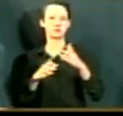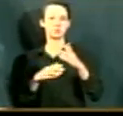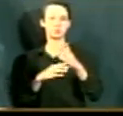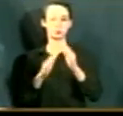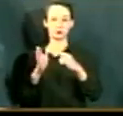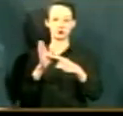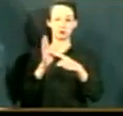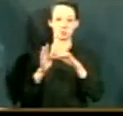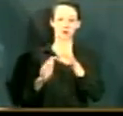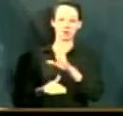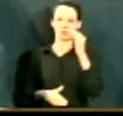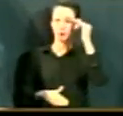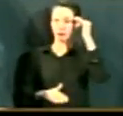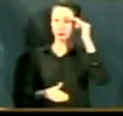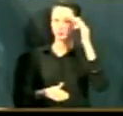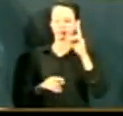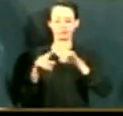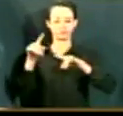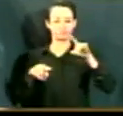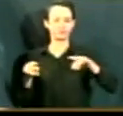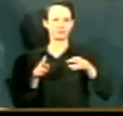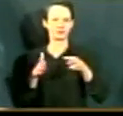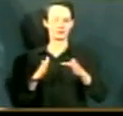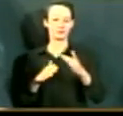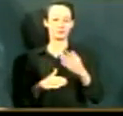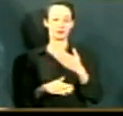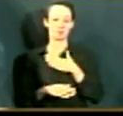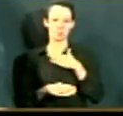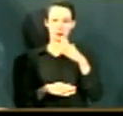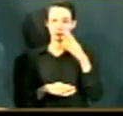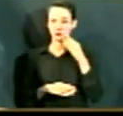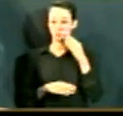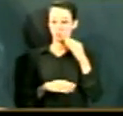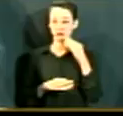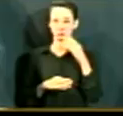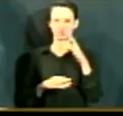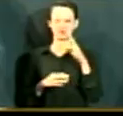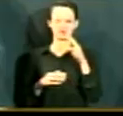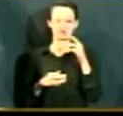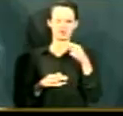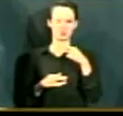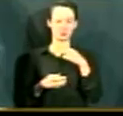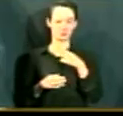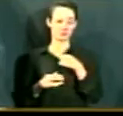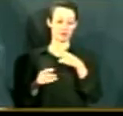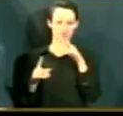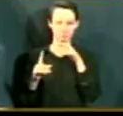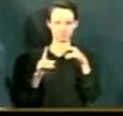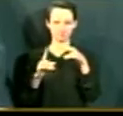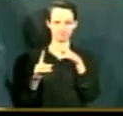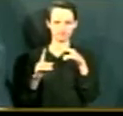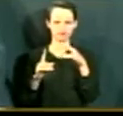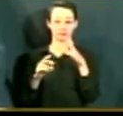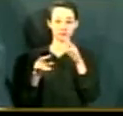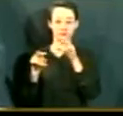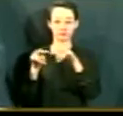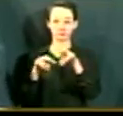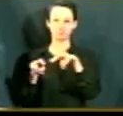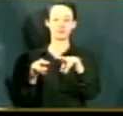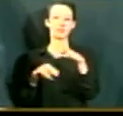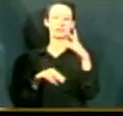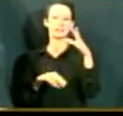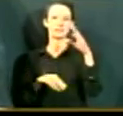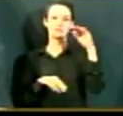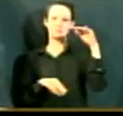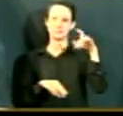ways. From all that I've seen of this, it doesn't do that. And we need to be prepared for the kindergarten